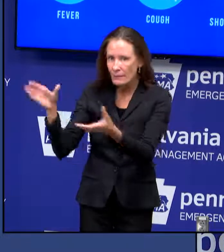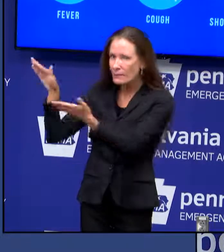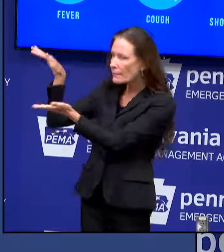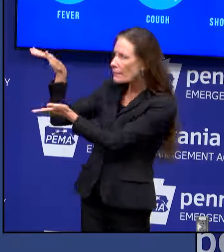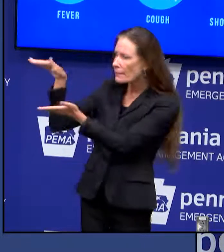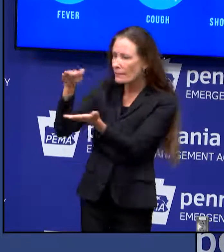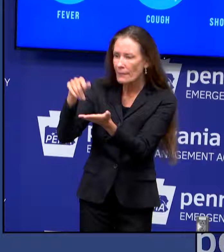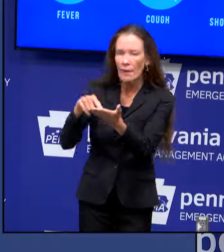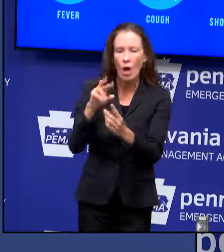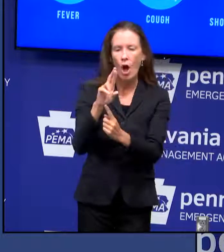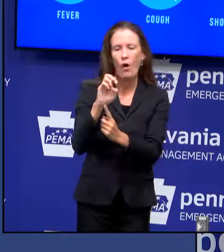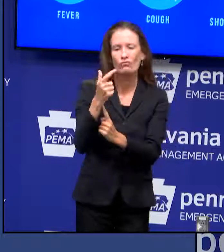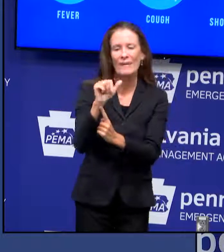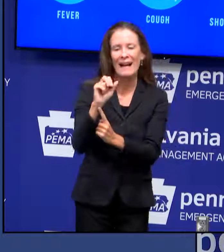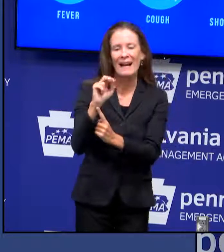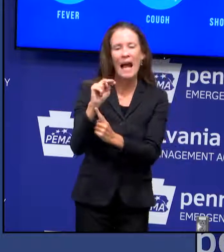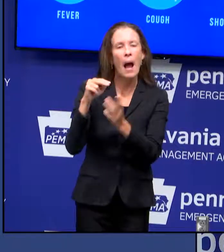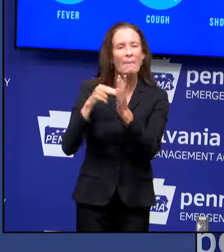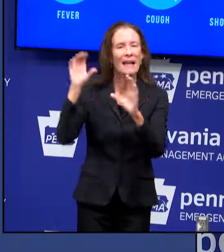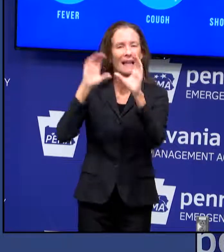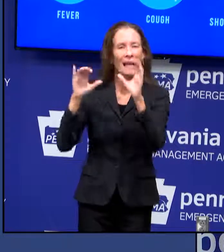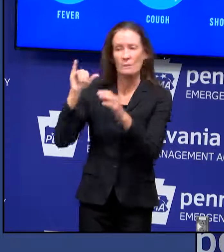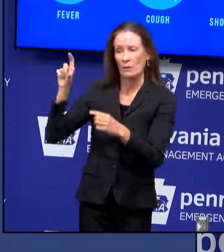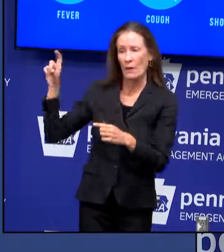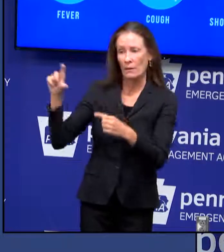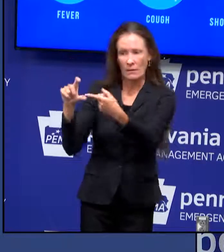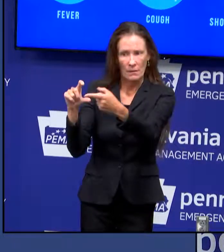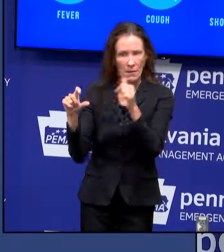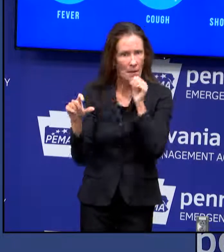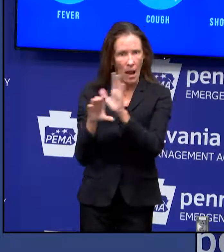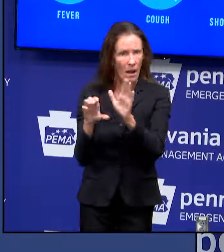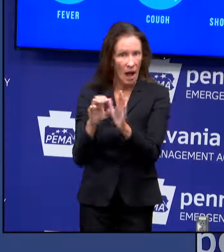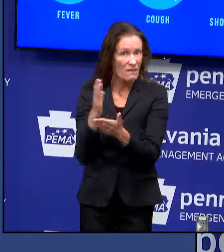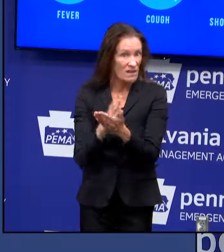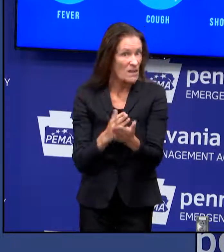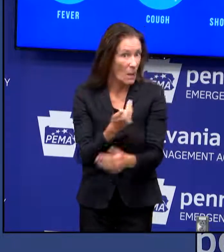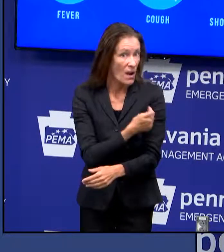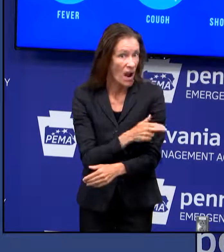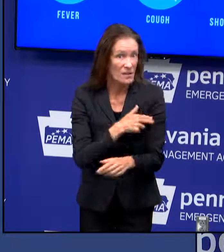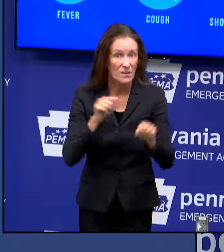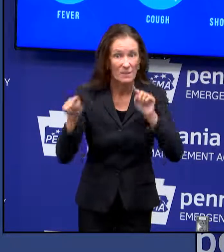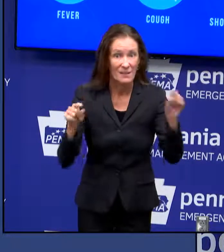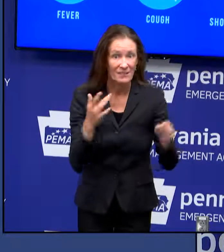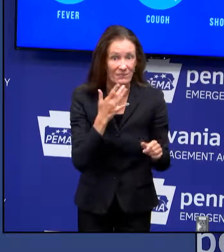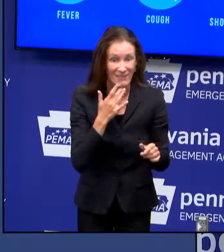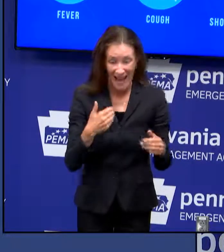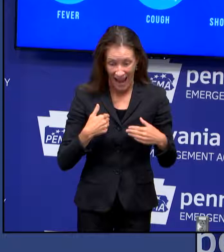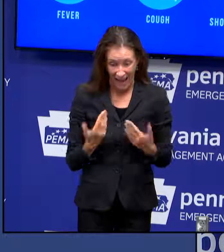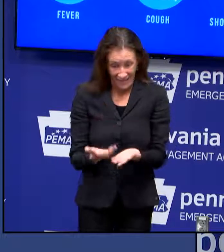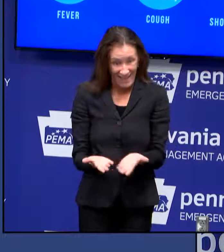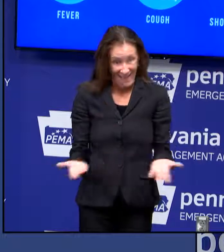just the numbers. They actually don't have the stuff they need to actually do the test. So